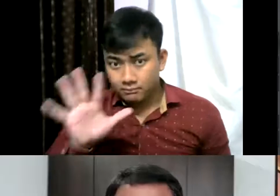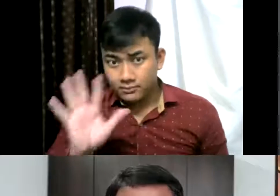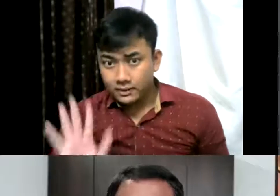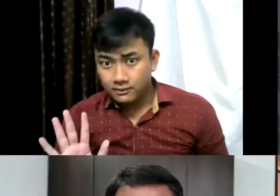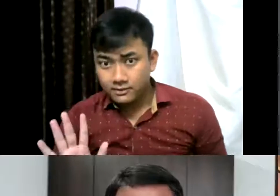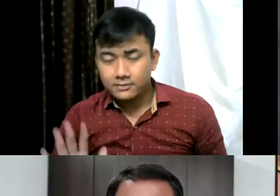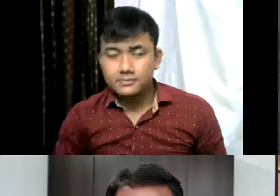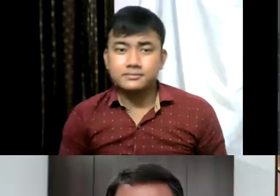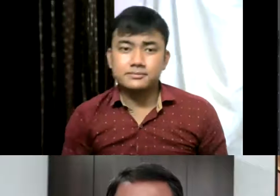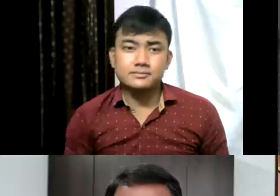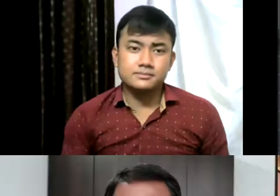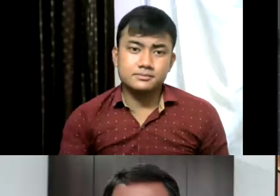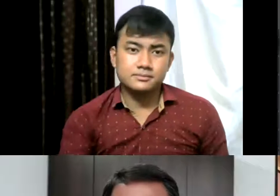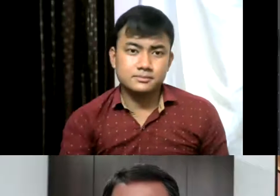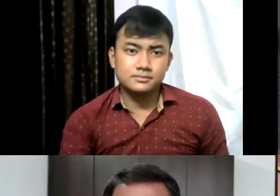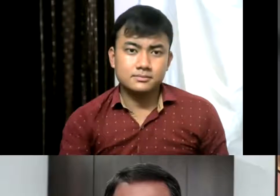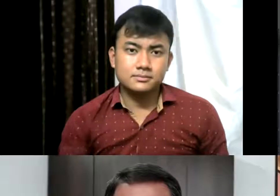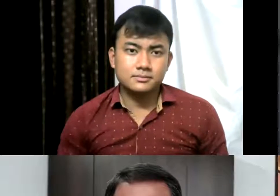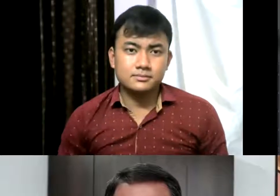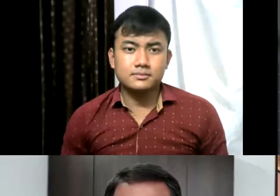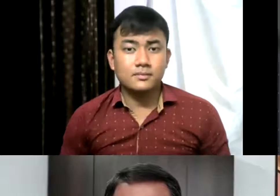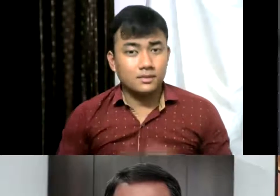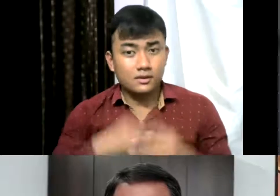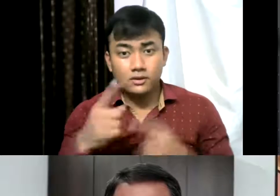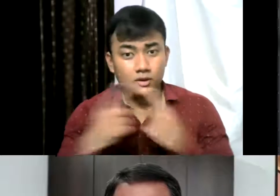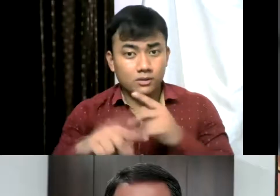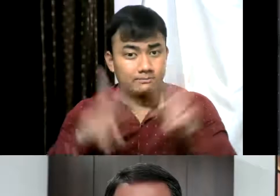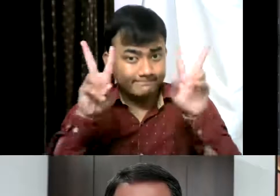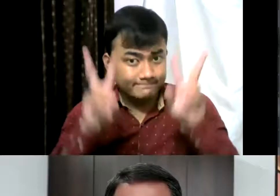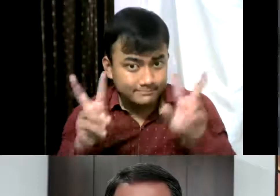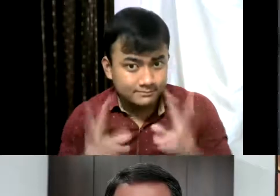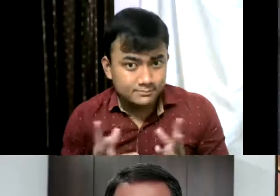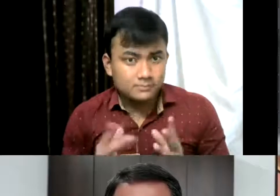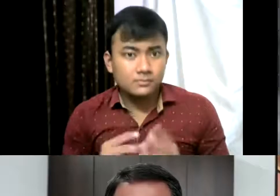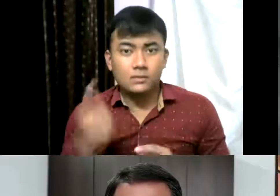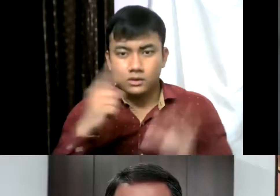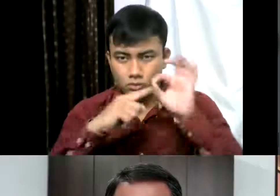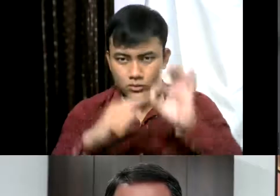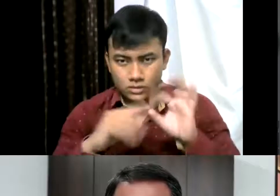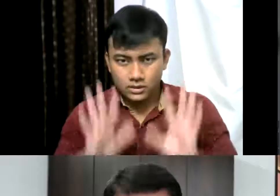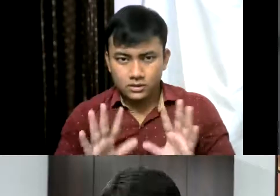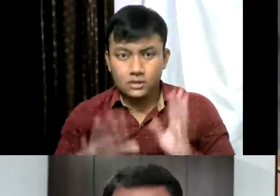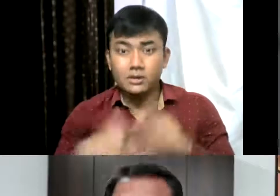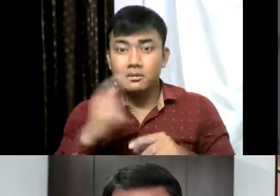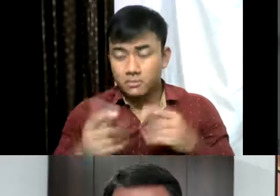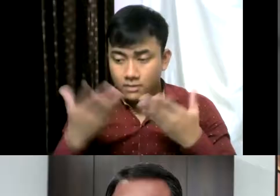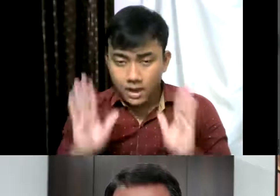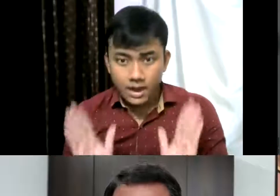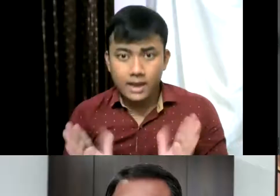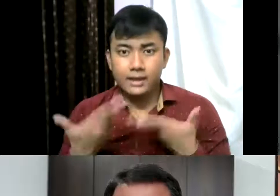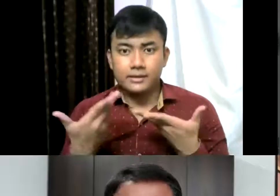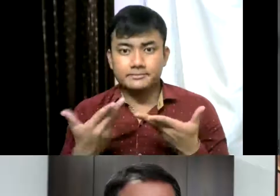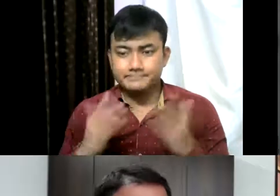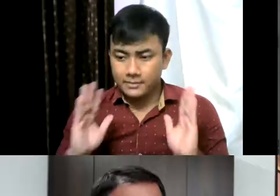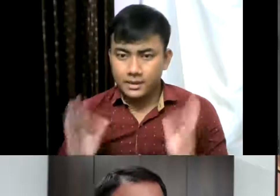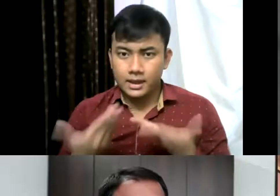spaces. And then you talk about, and then comes the question of accessibility, not just accessibility in